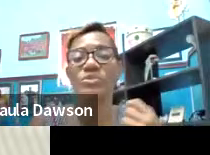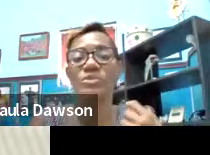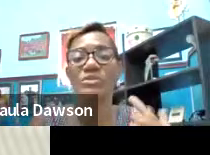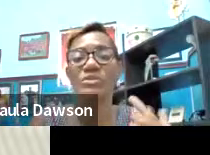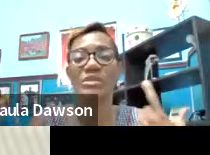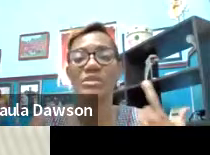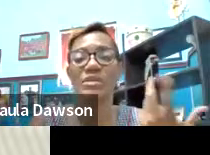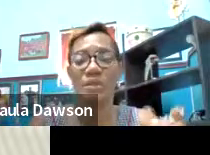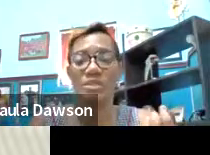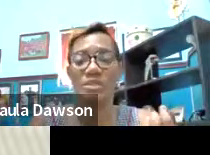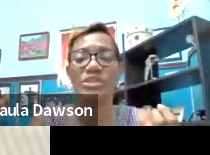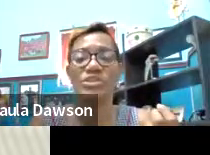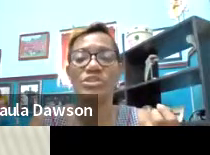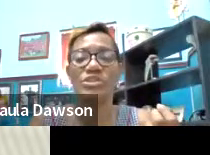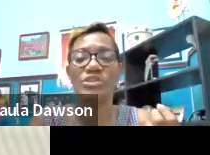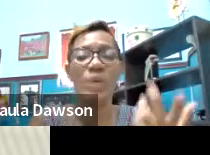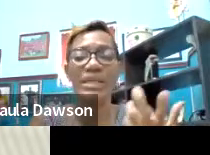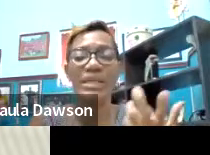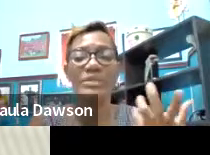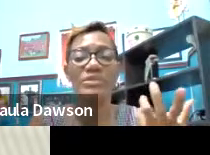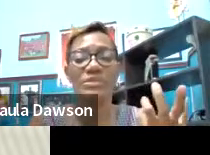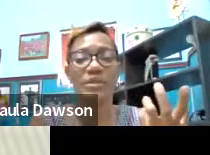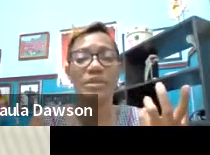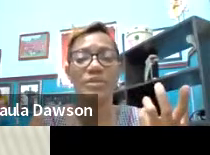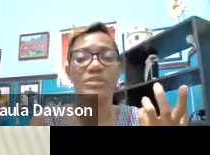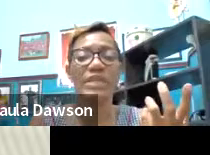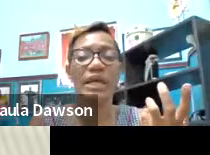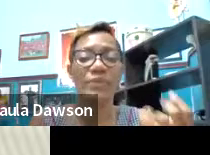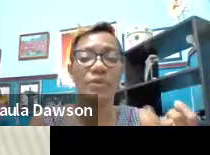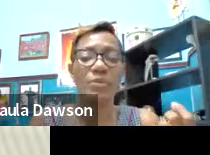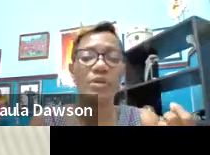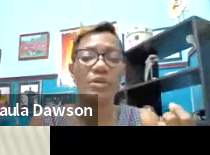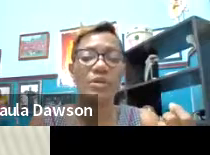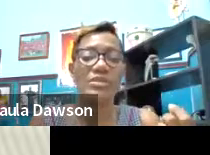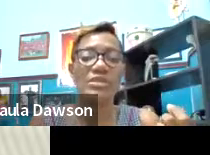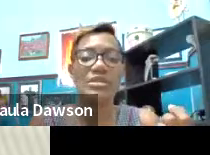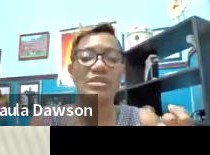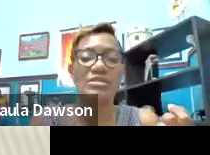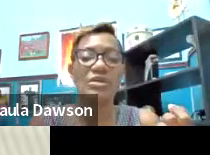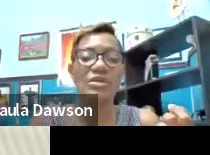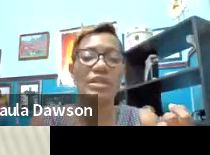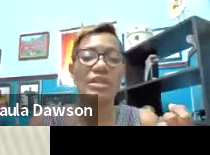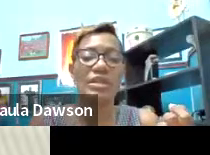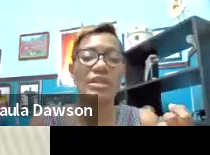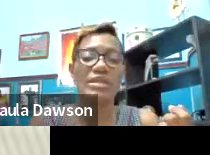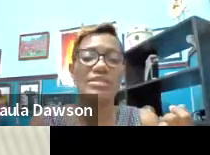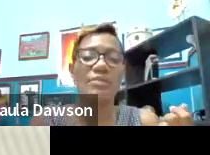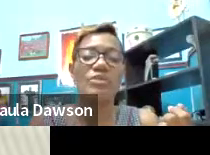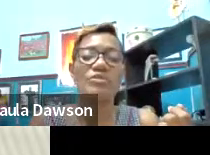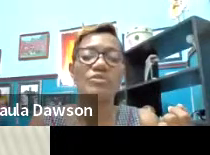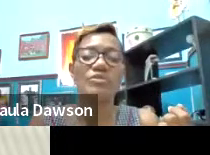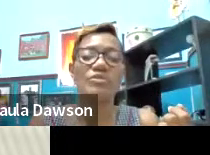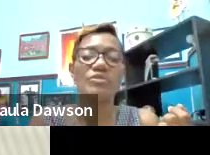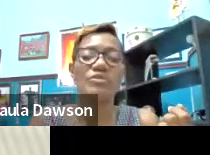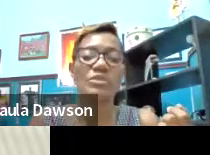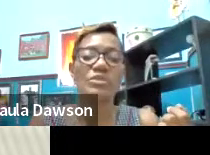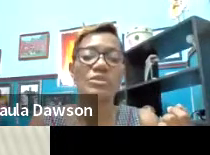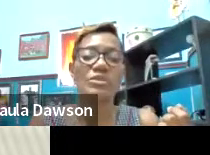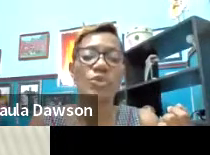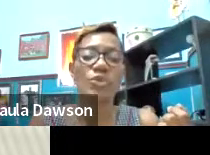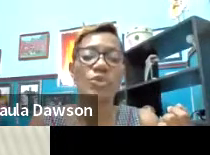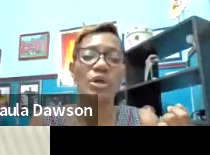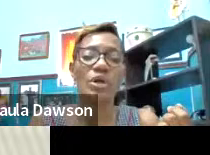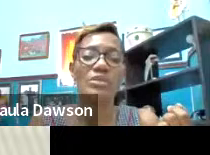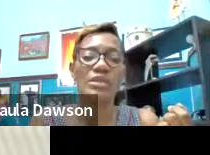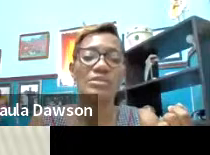then we do the injection. What happens? Here is a diagram. This is on the left, you see an example of the nerve. Those